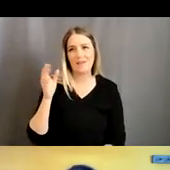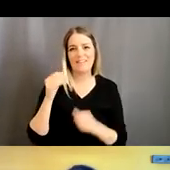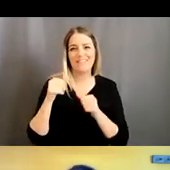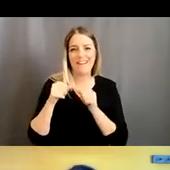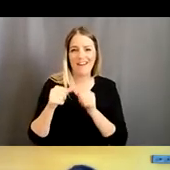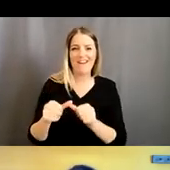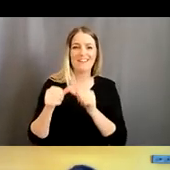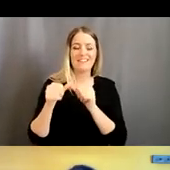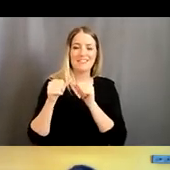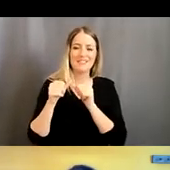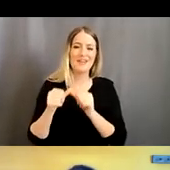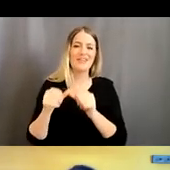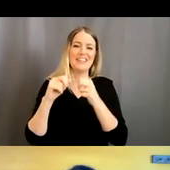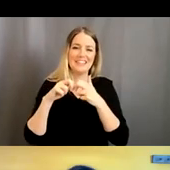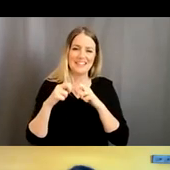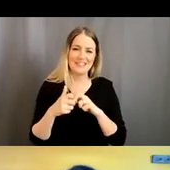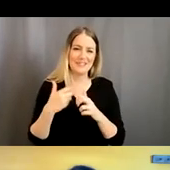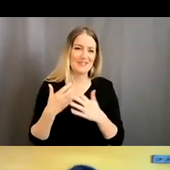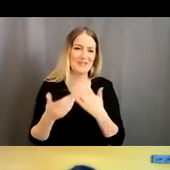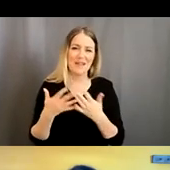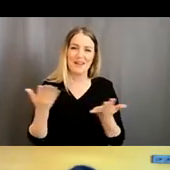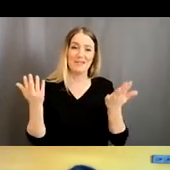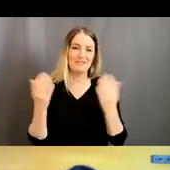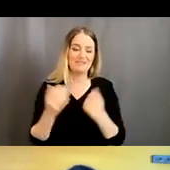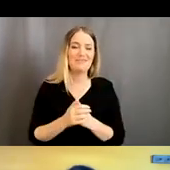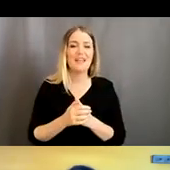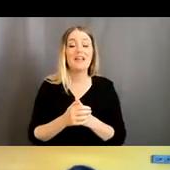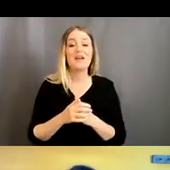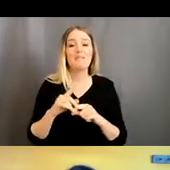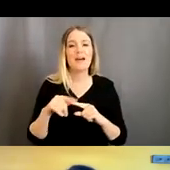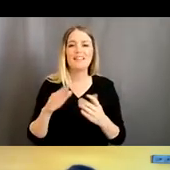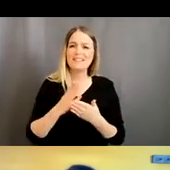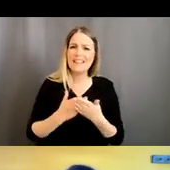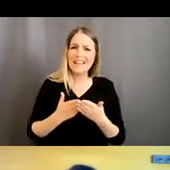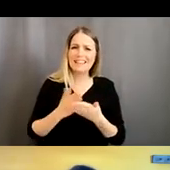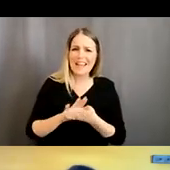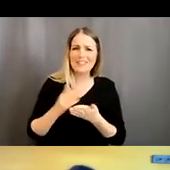an ongoing issue no matter what. But it's just nice to kind of get some validation, or